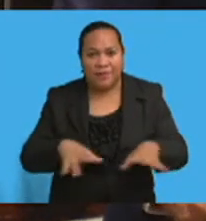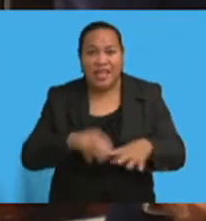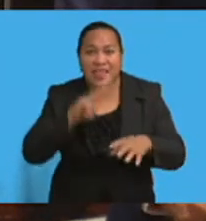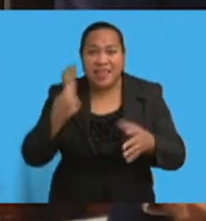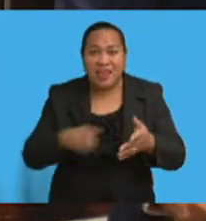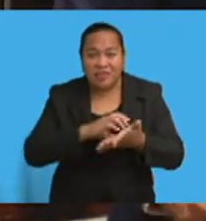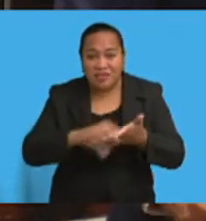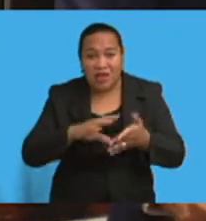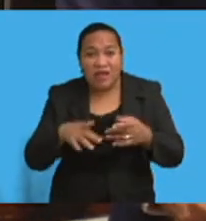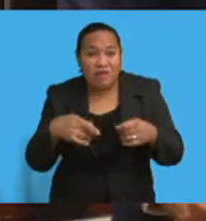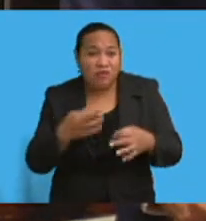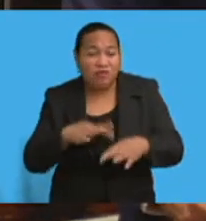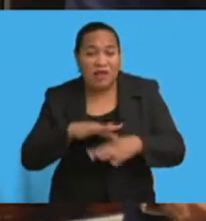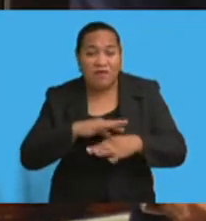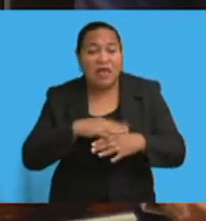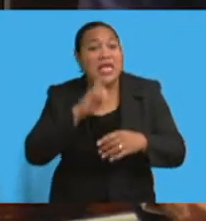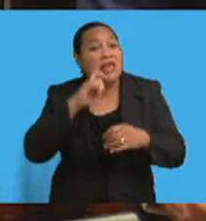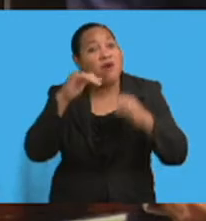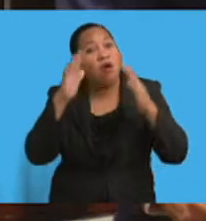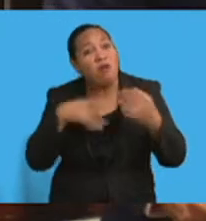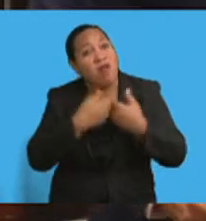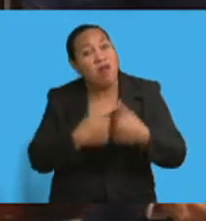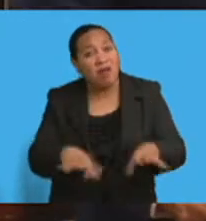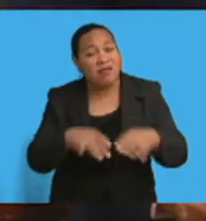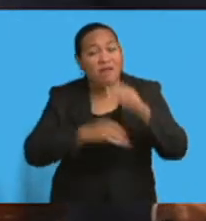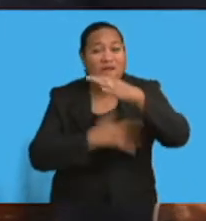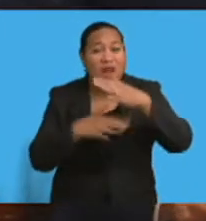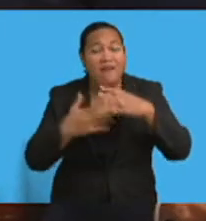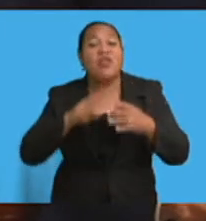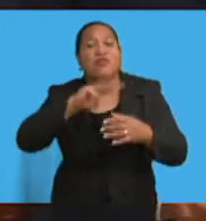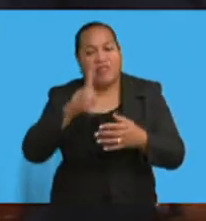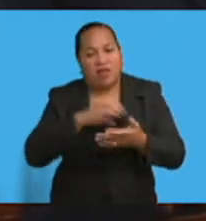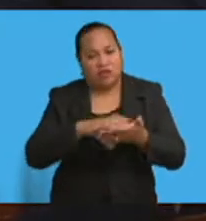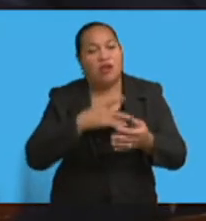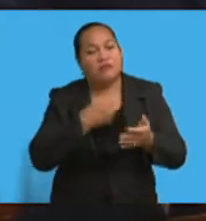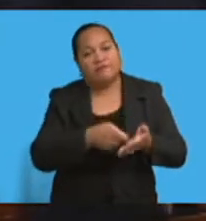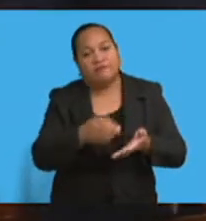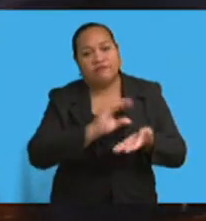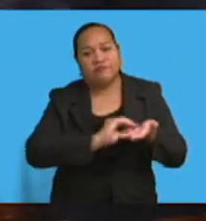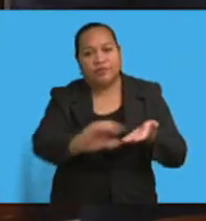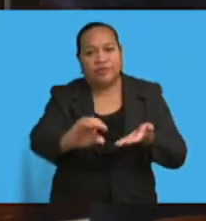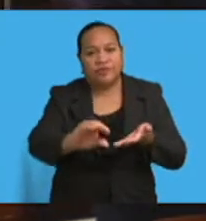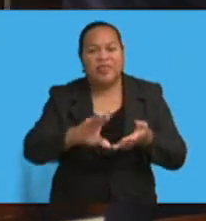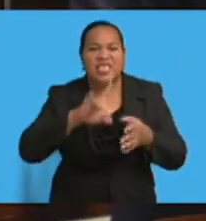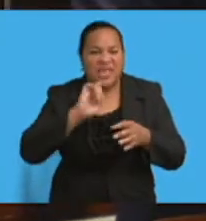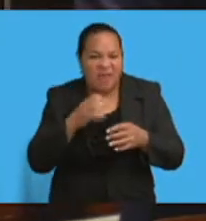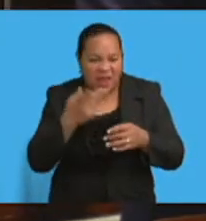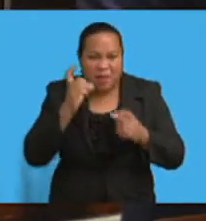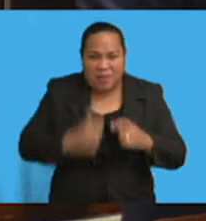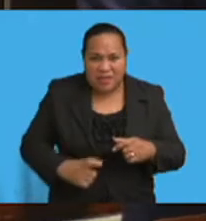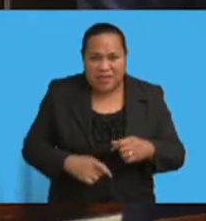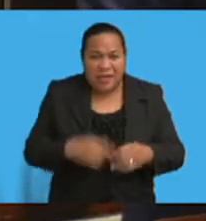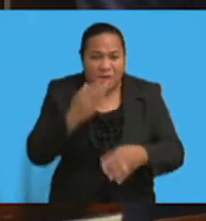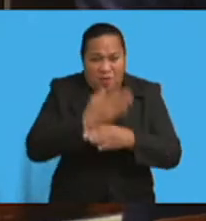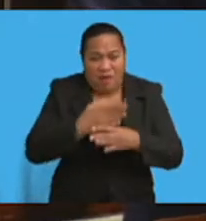relief payment. If a family's home is lost to fire, $3,000 will be paid out to the family, and for any form of personal injury, the insurance